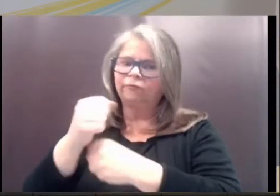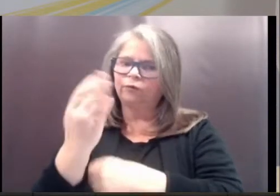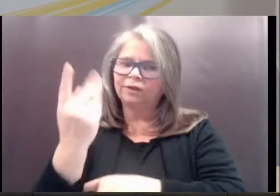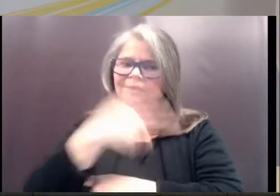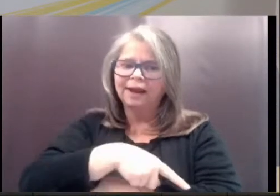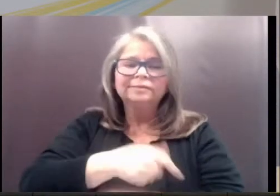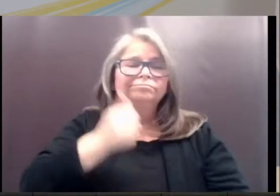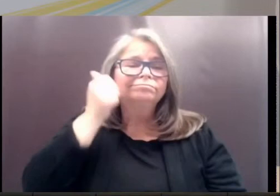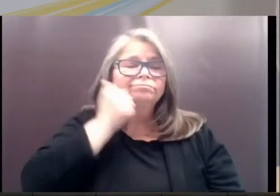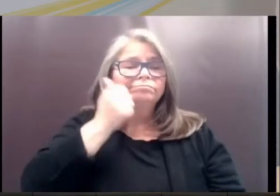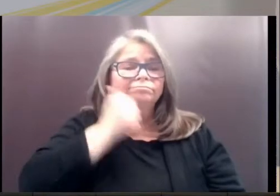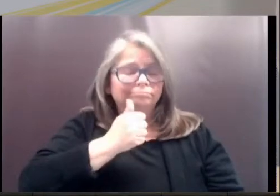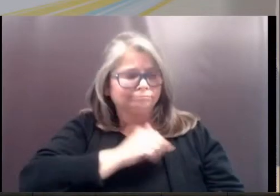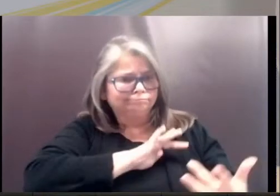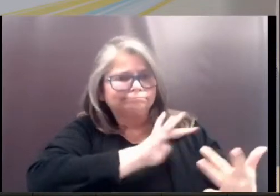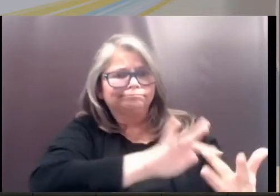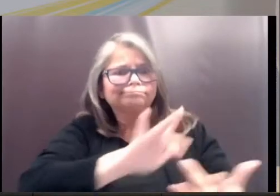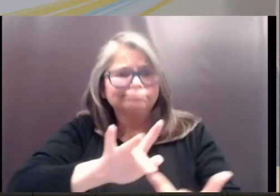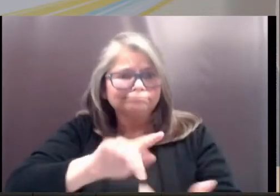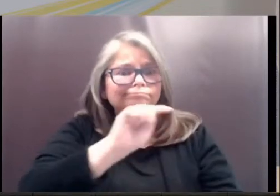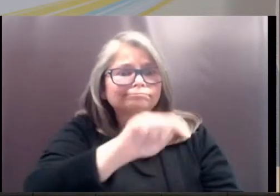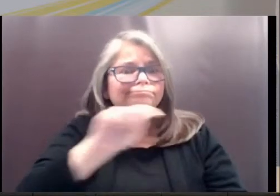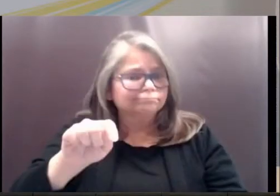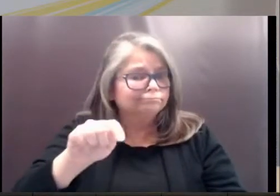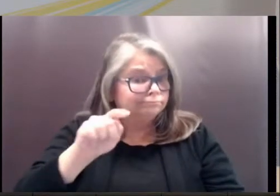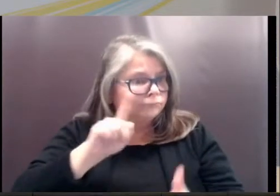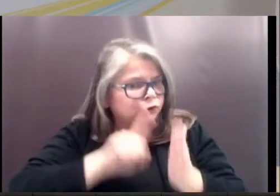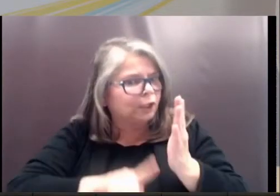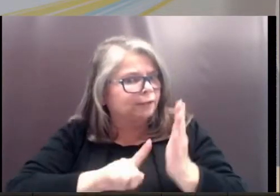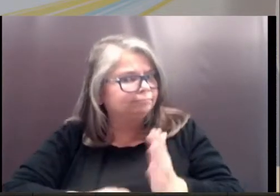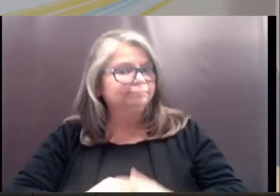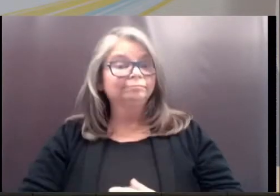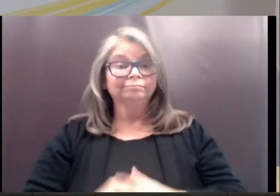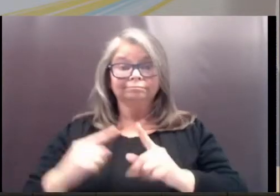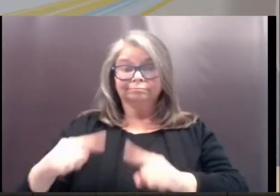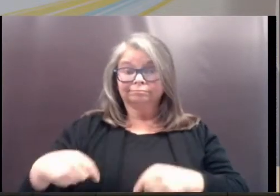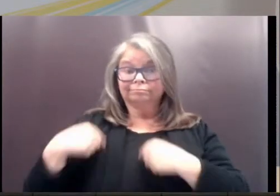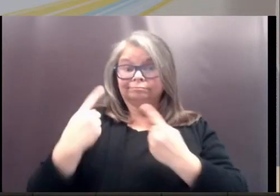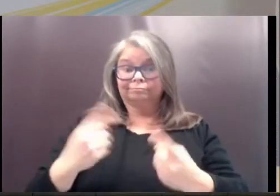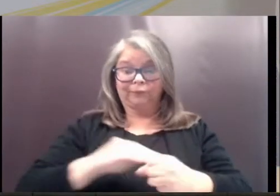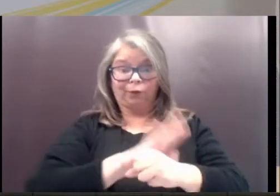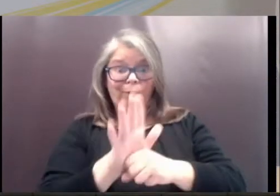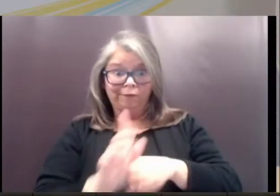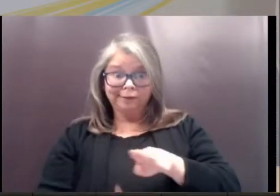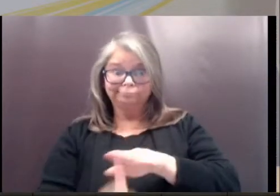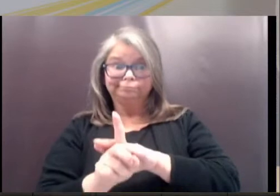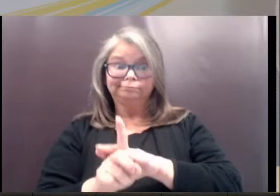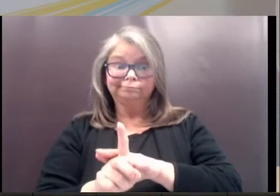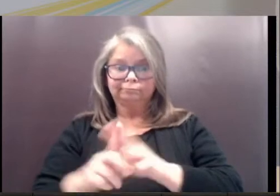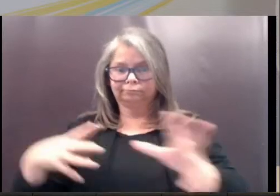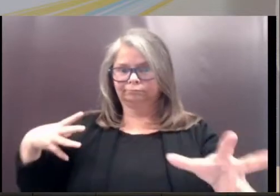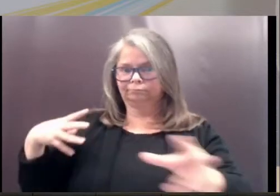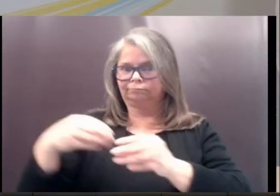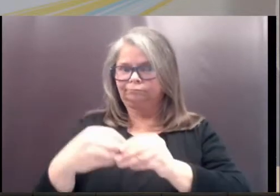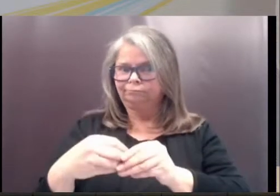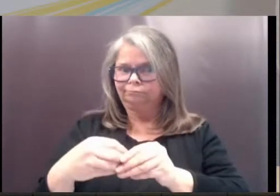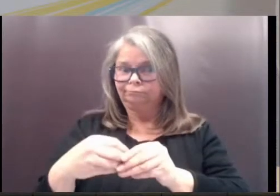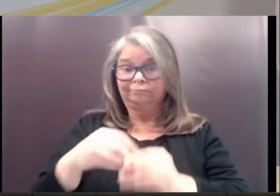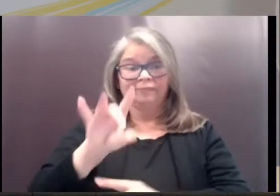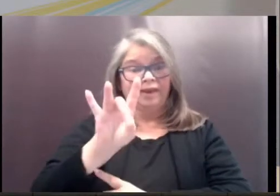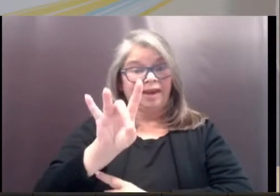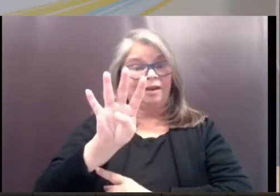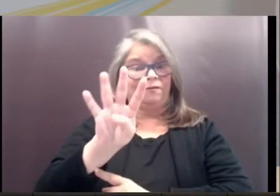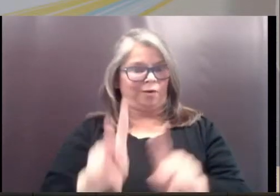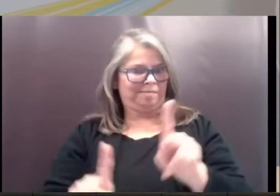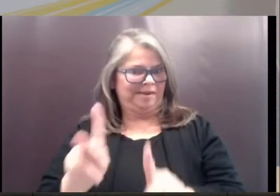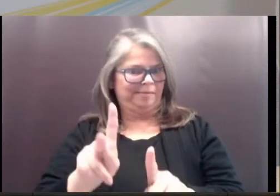Since the pandemic began, we've had a total of 84 cases of COVID-19, and fortunately, to date, we've not had any hospitalizations or deaths related